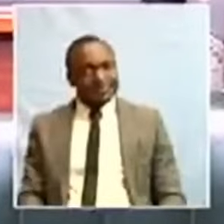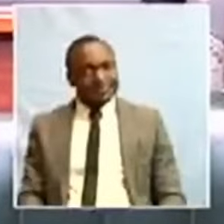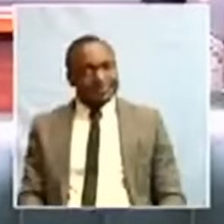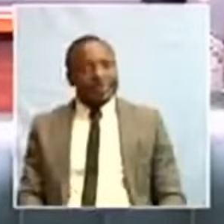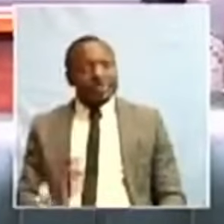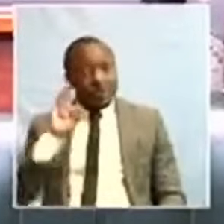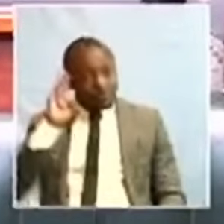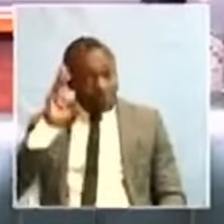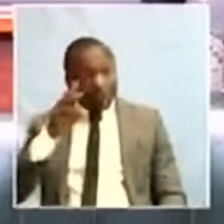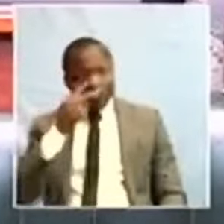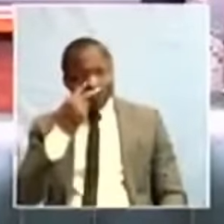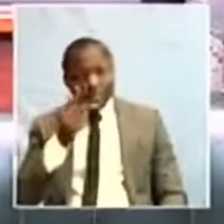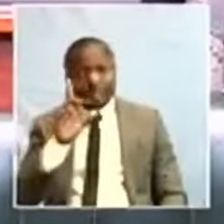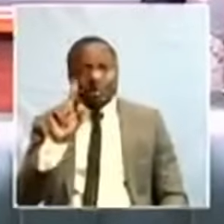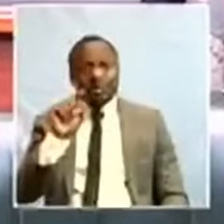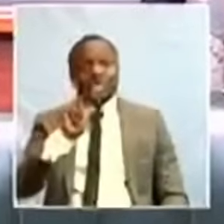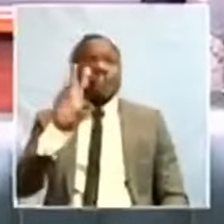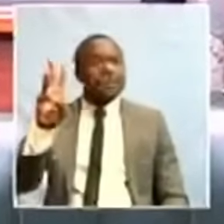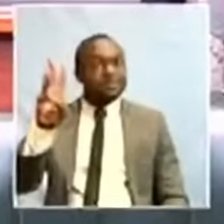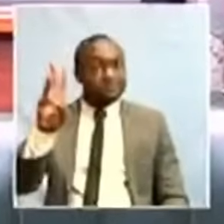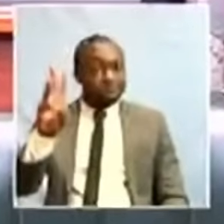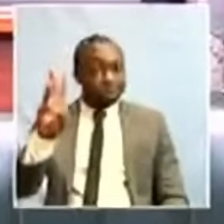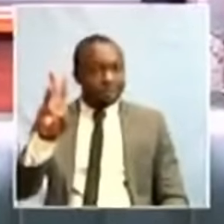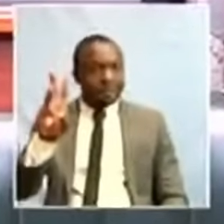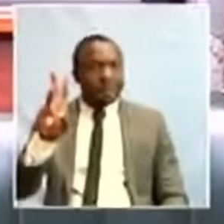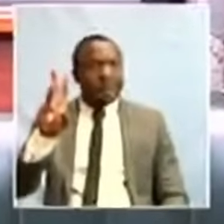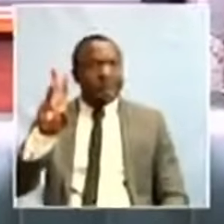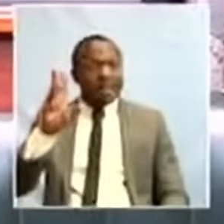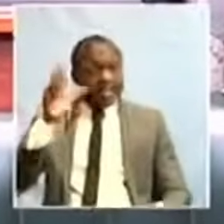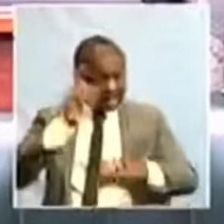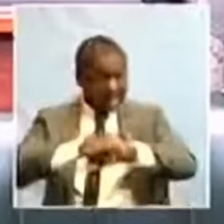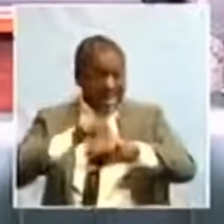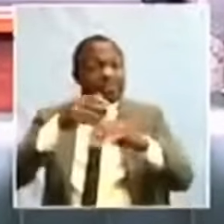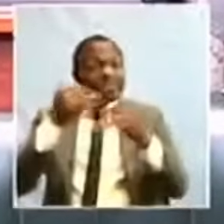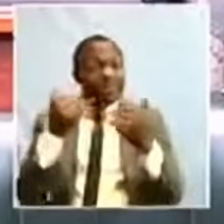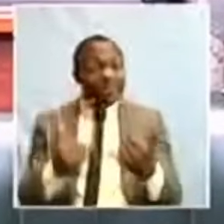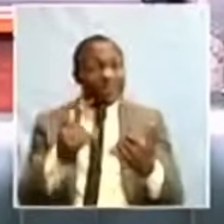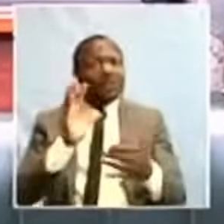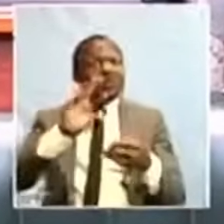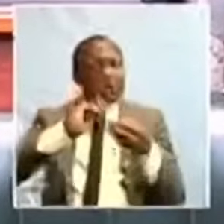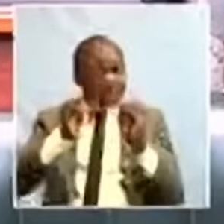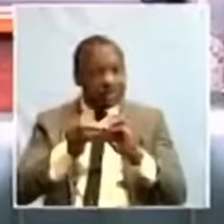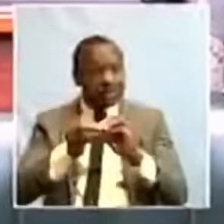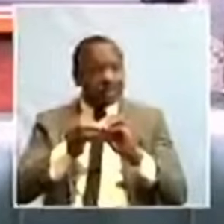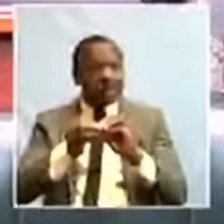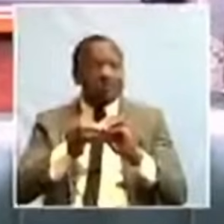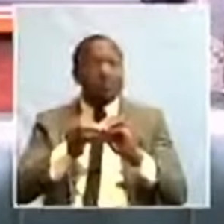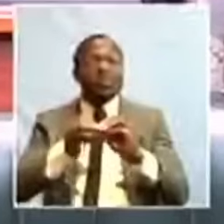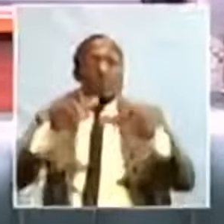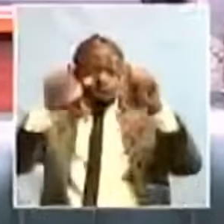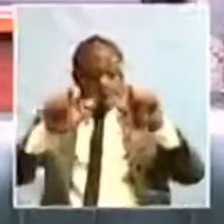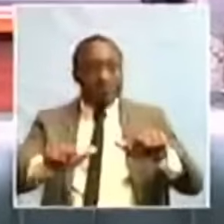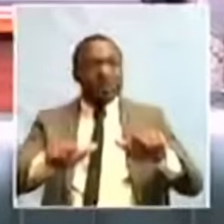And we shall see 2026. This time, your numbers will even be worse.